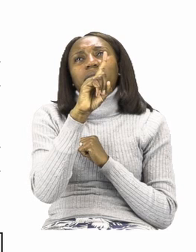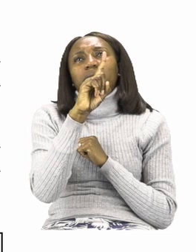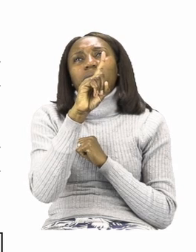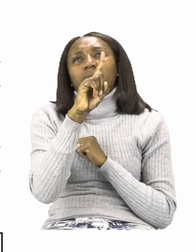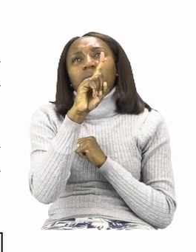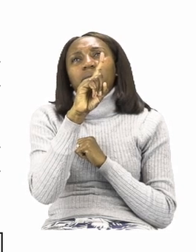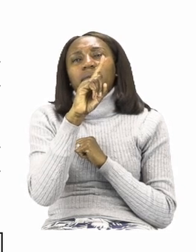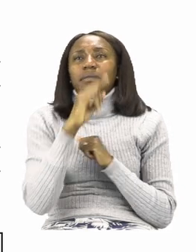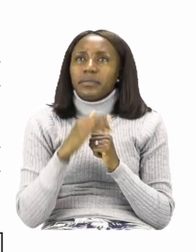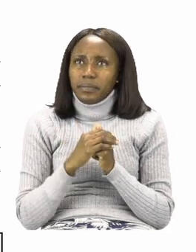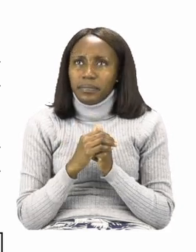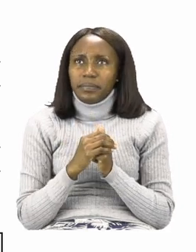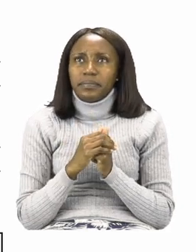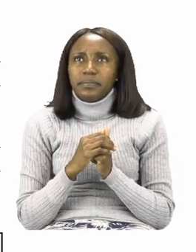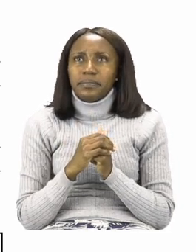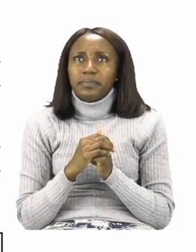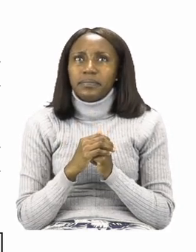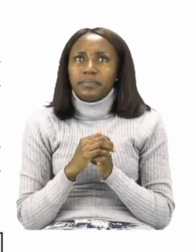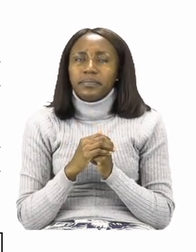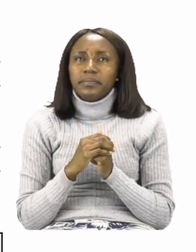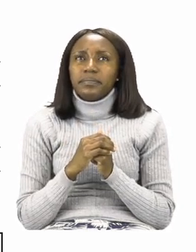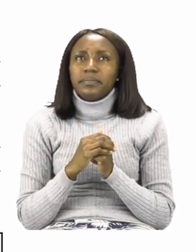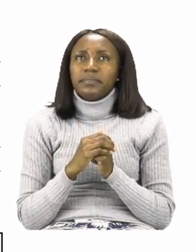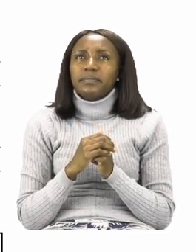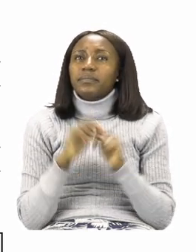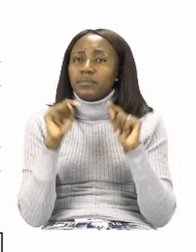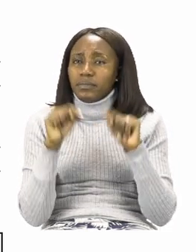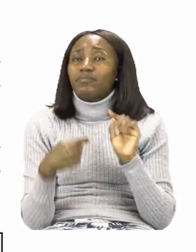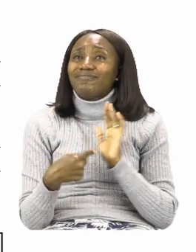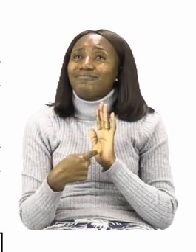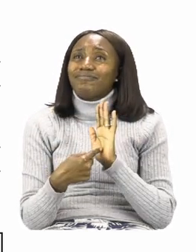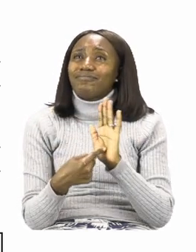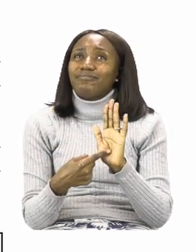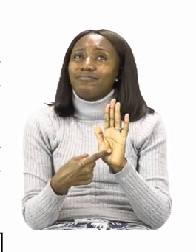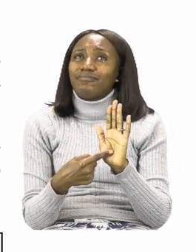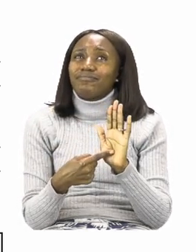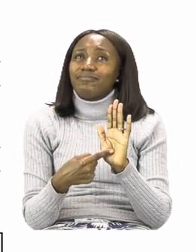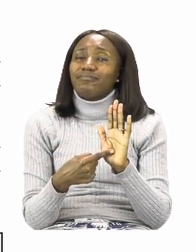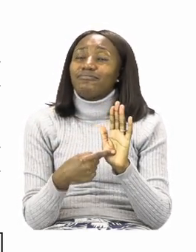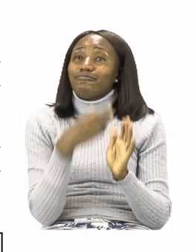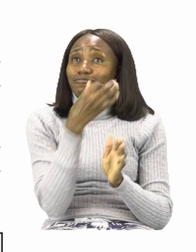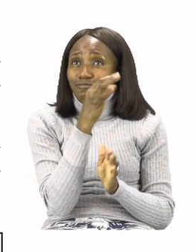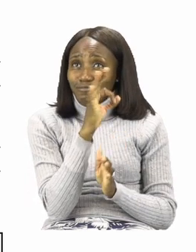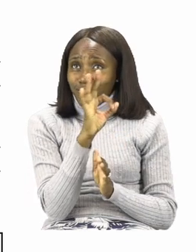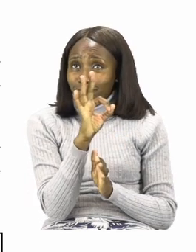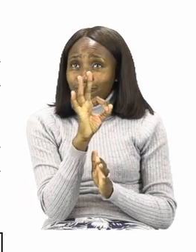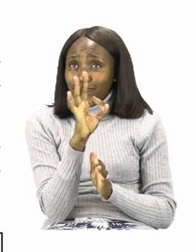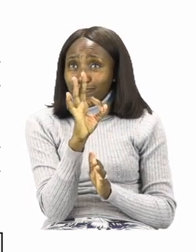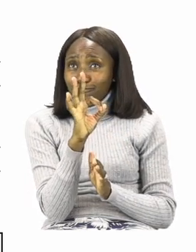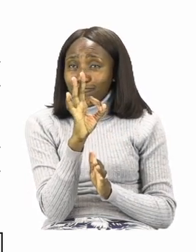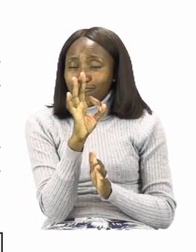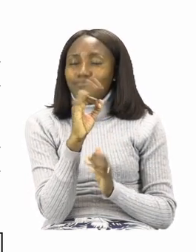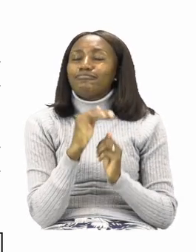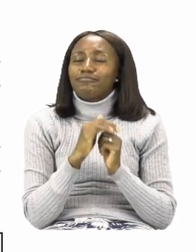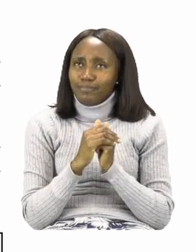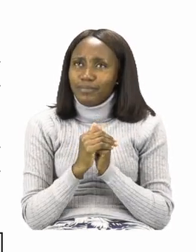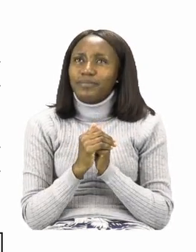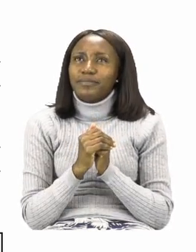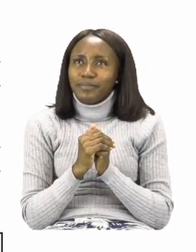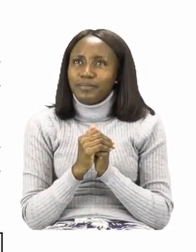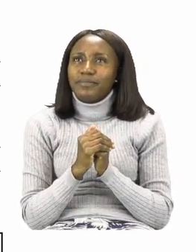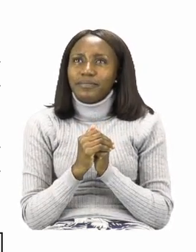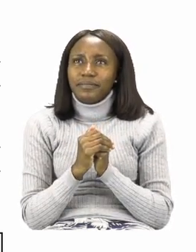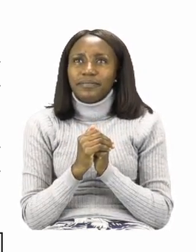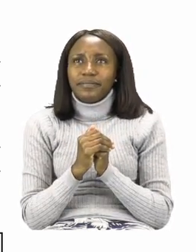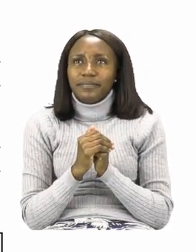subtract 1. I am going to do number 9 with you. Right, let's go back